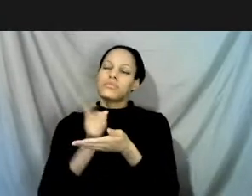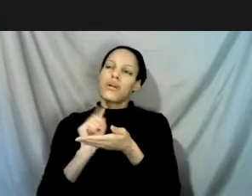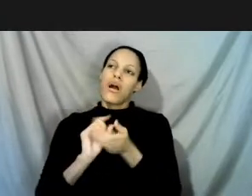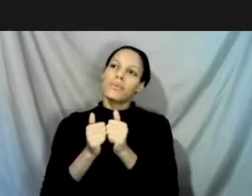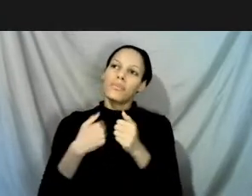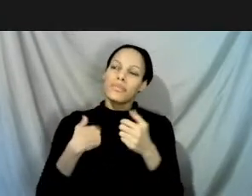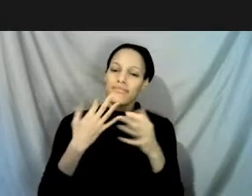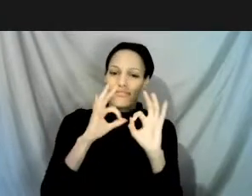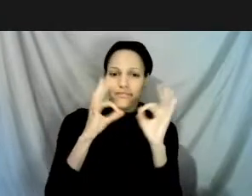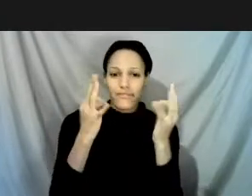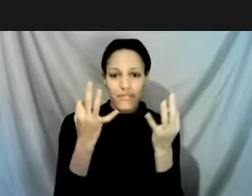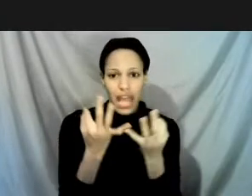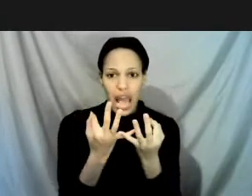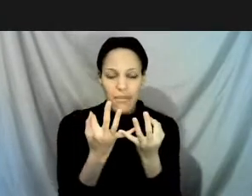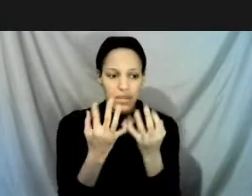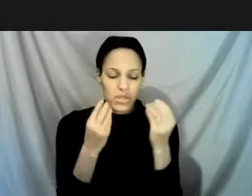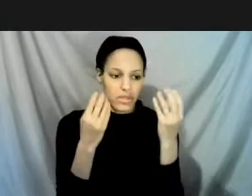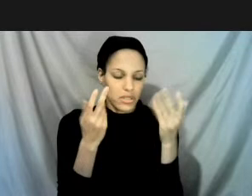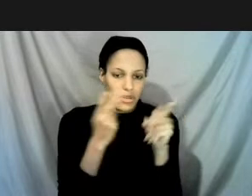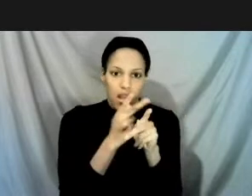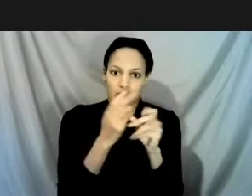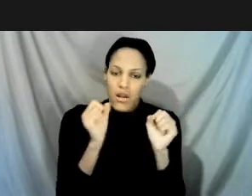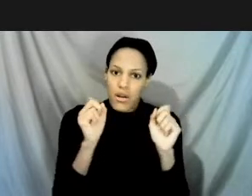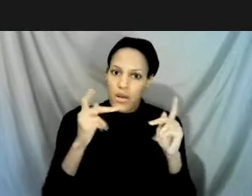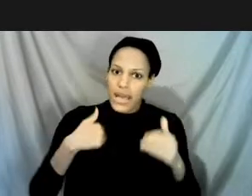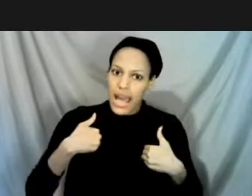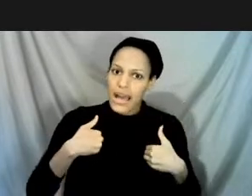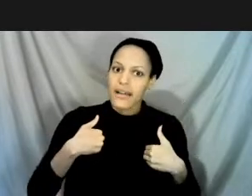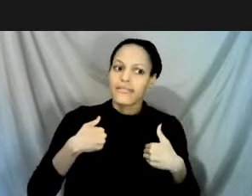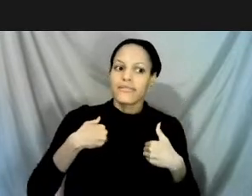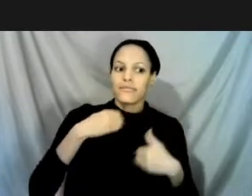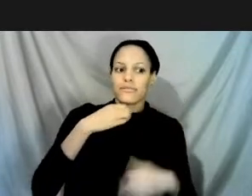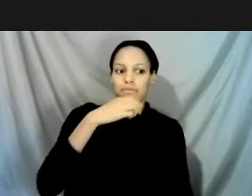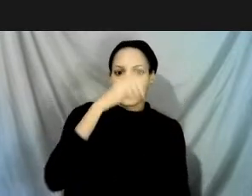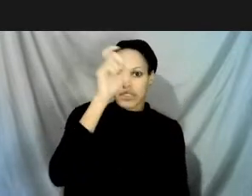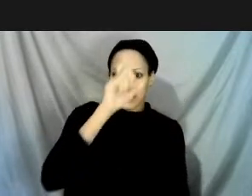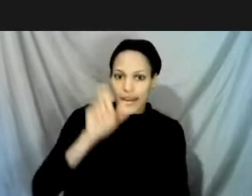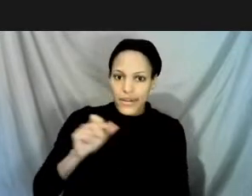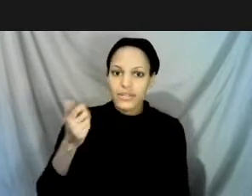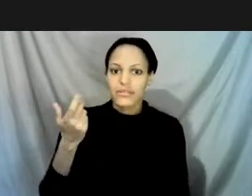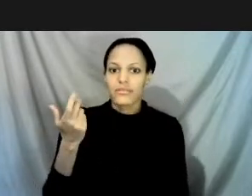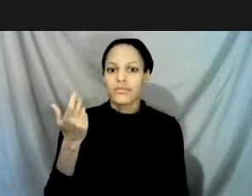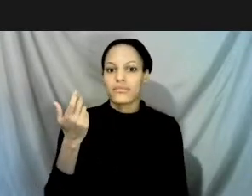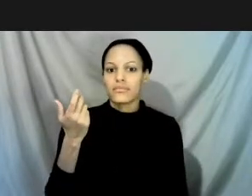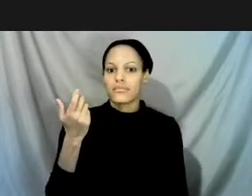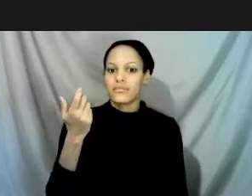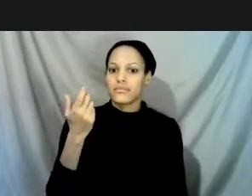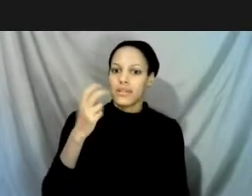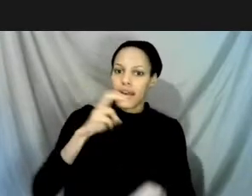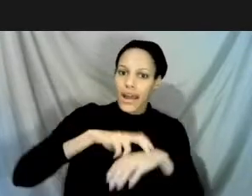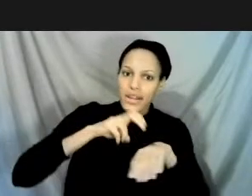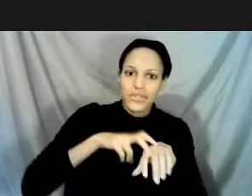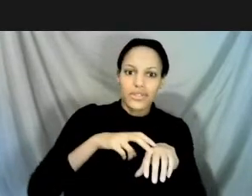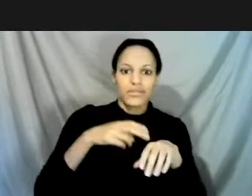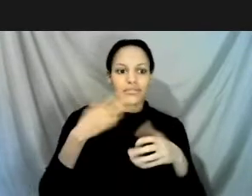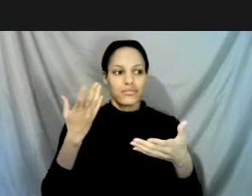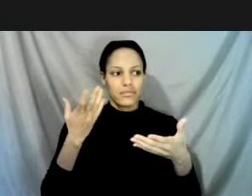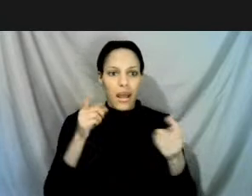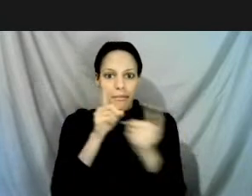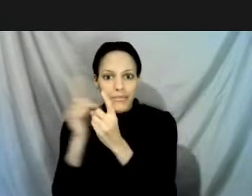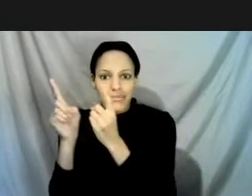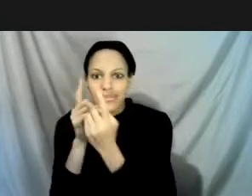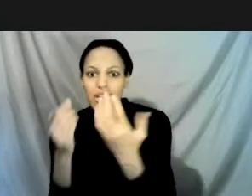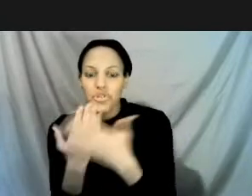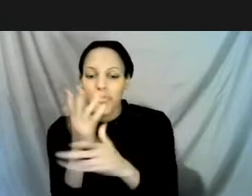discovering Italian and Irish and meeting people for the first time. But the last thing I wanted